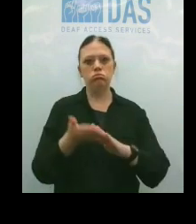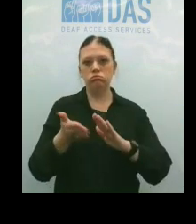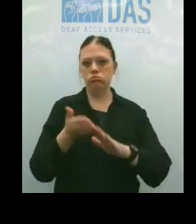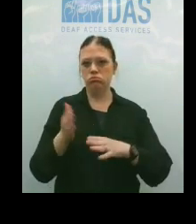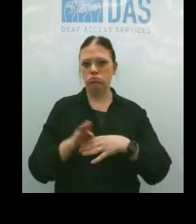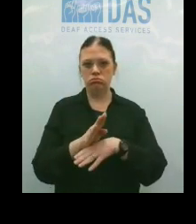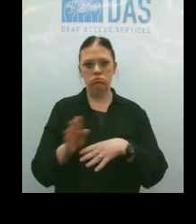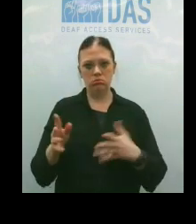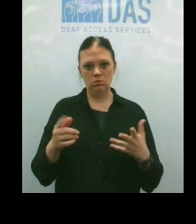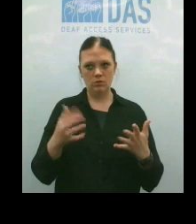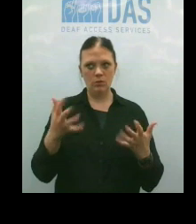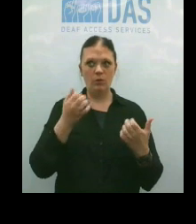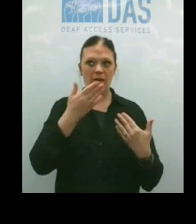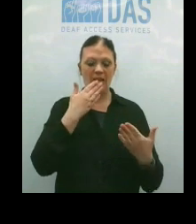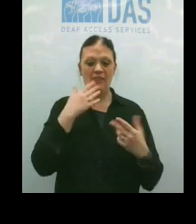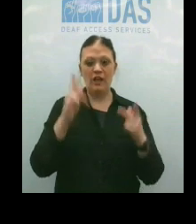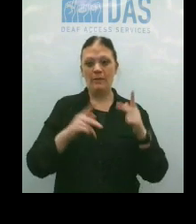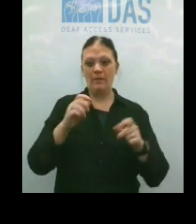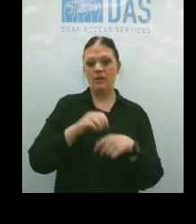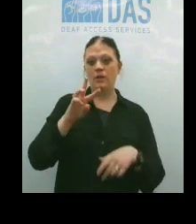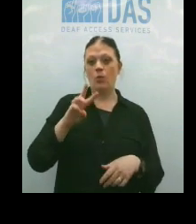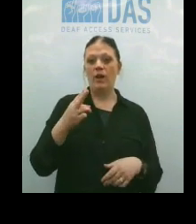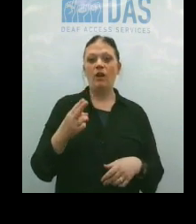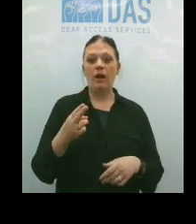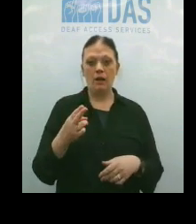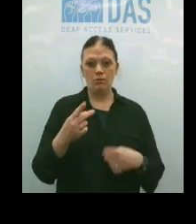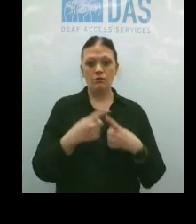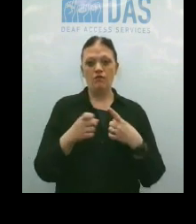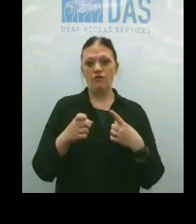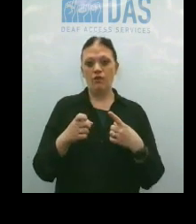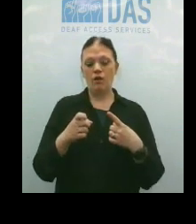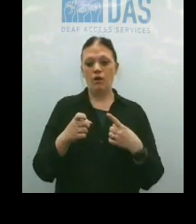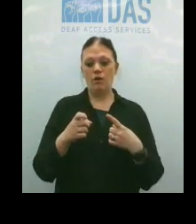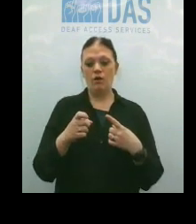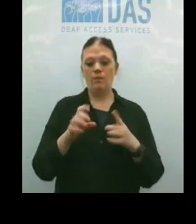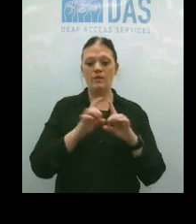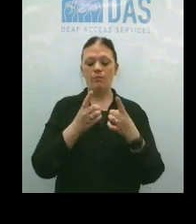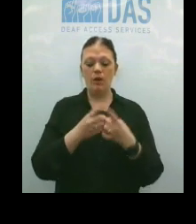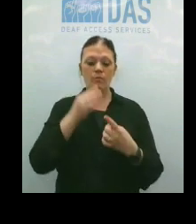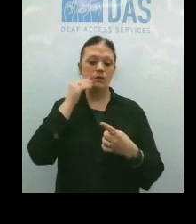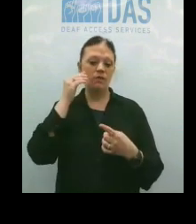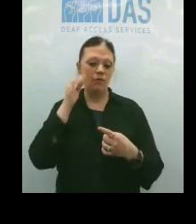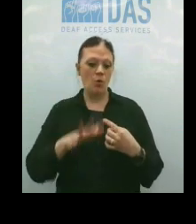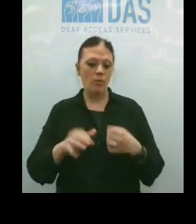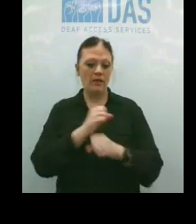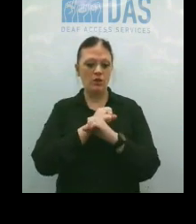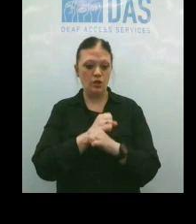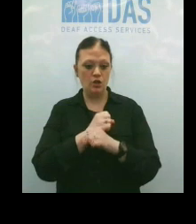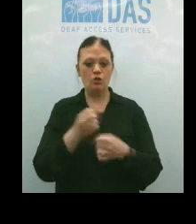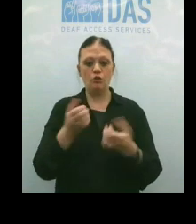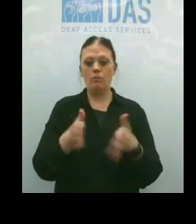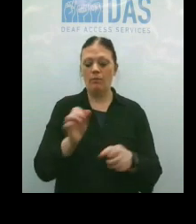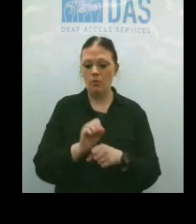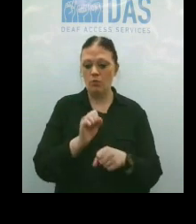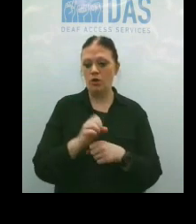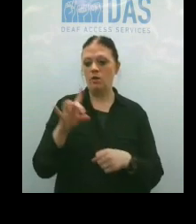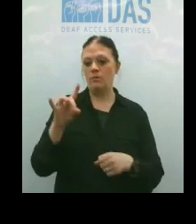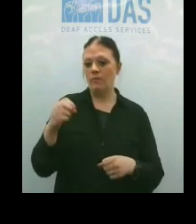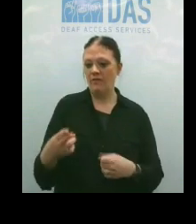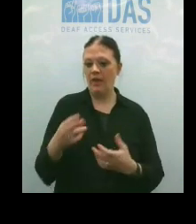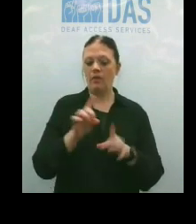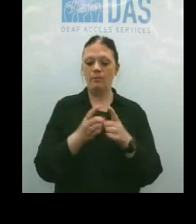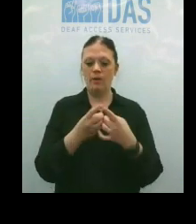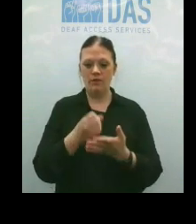the people at our warehouse from the Department of Homeland Security, Emergency Services, Public Works, Department of Health, Department of